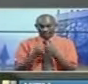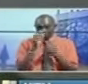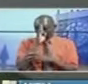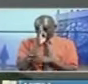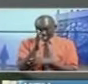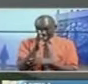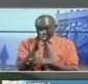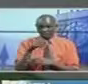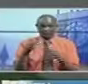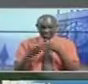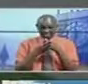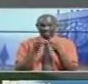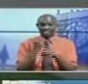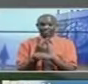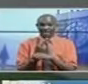the 8th of December.